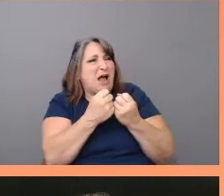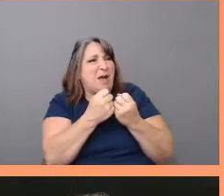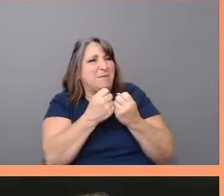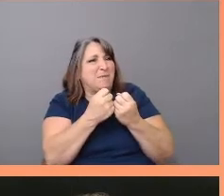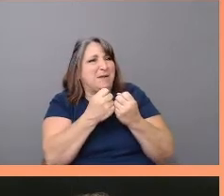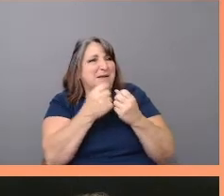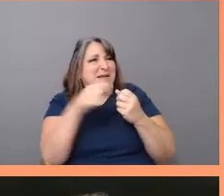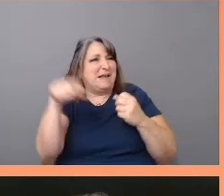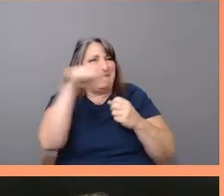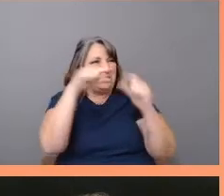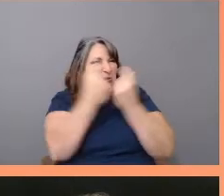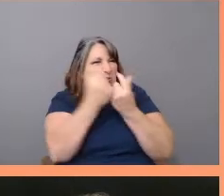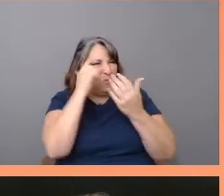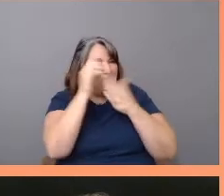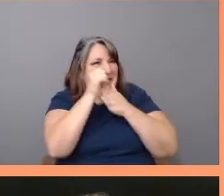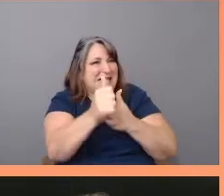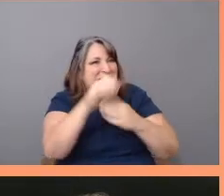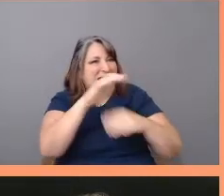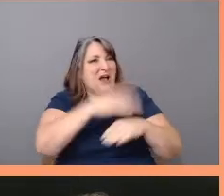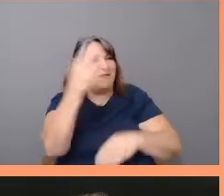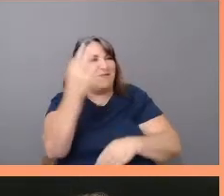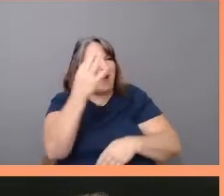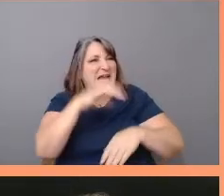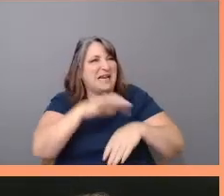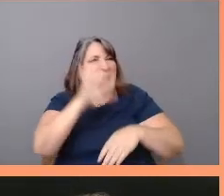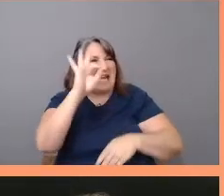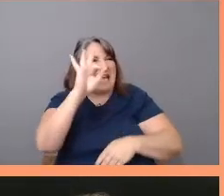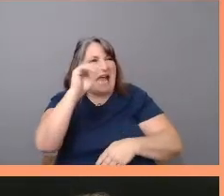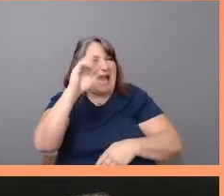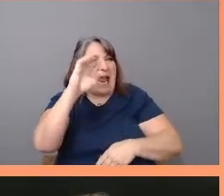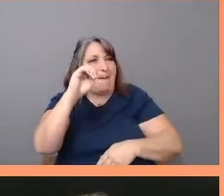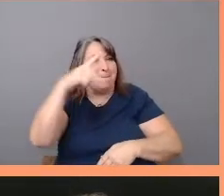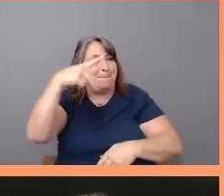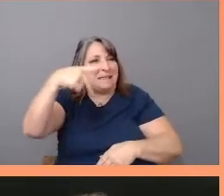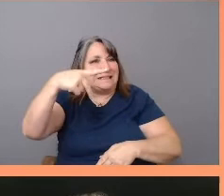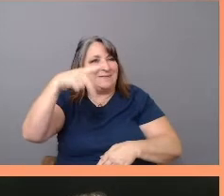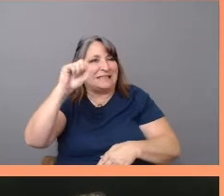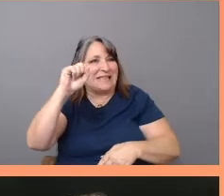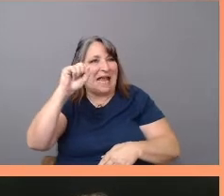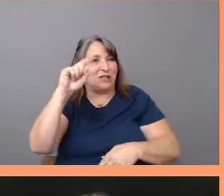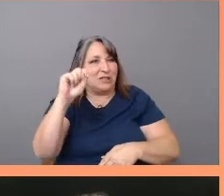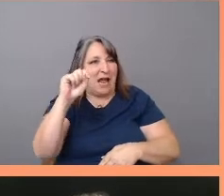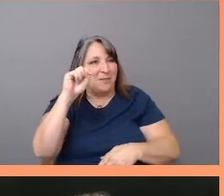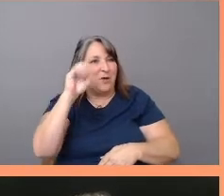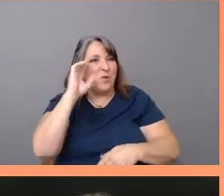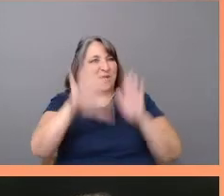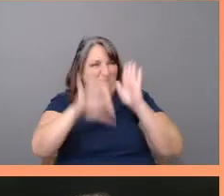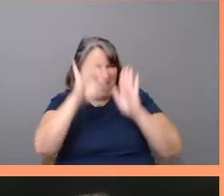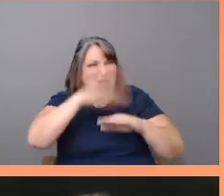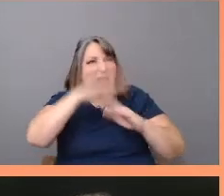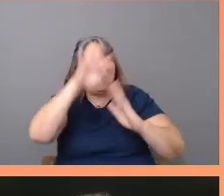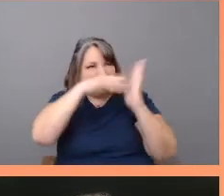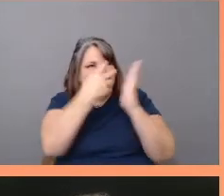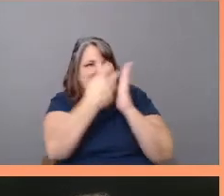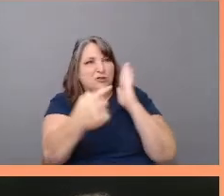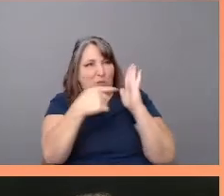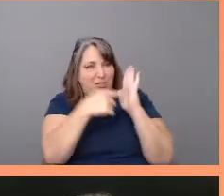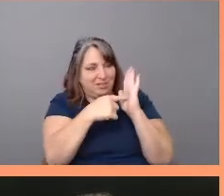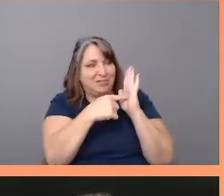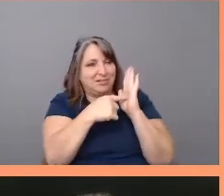lead, is on Friday at 9 a.m. Pacific, and you can find it on the schedule.